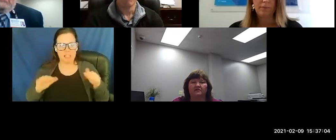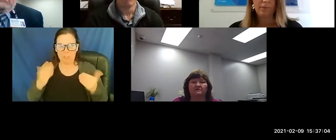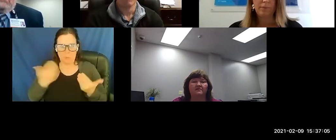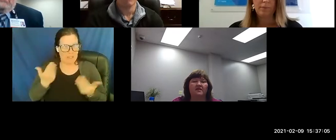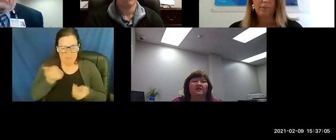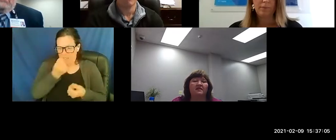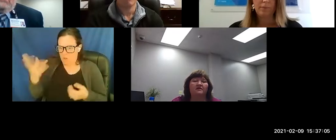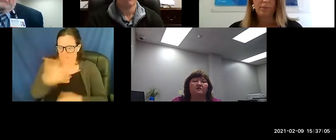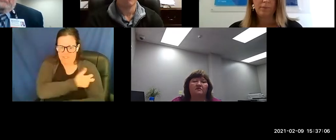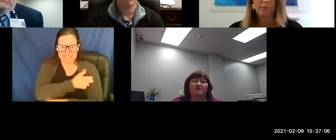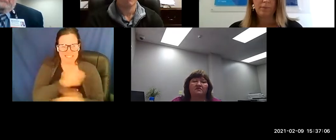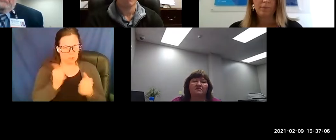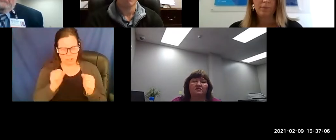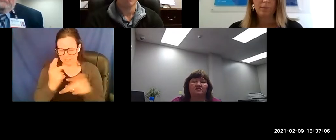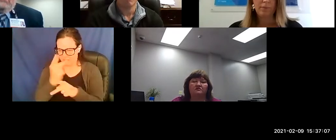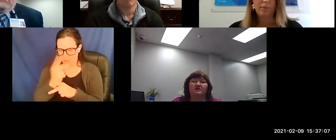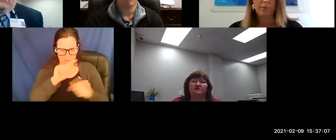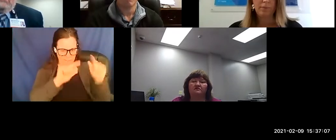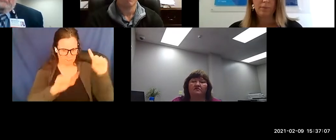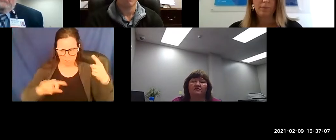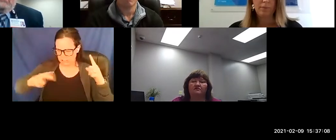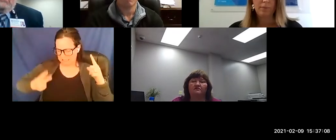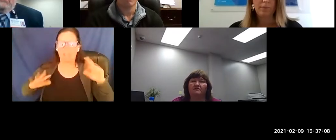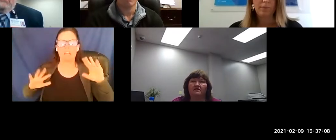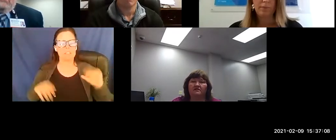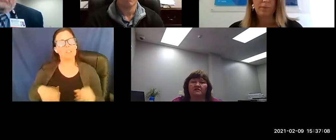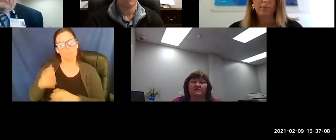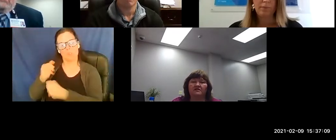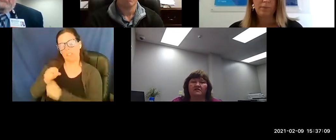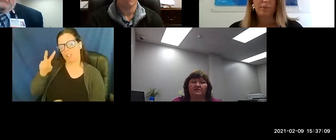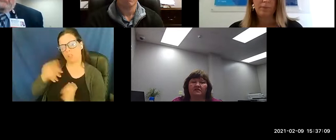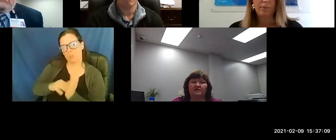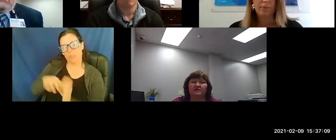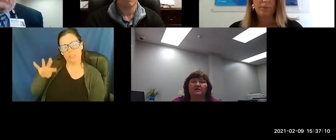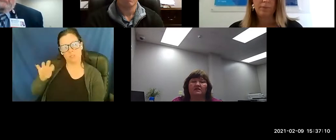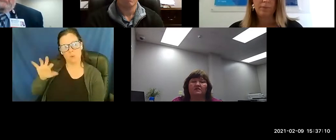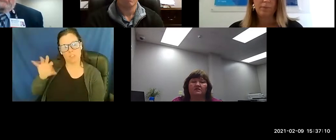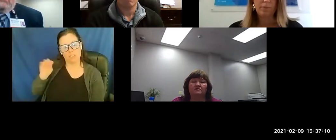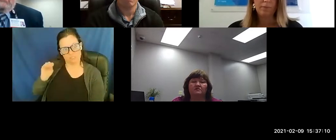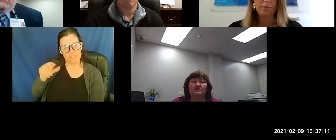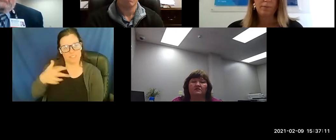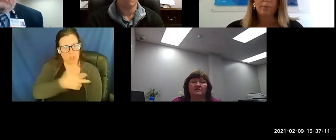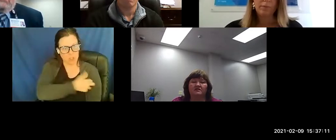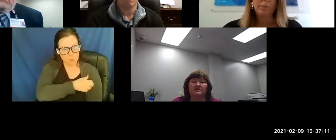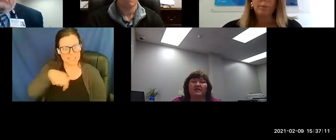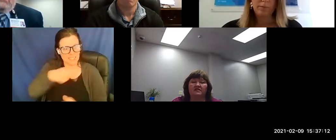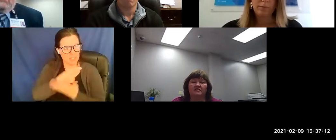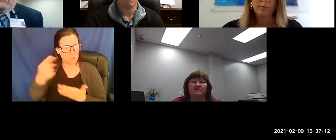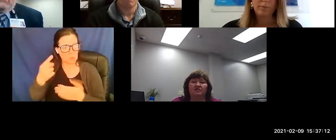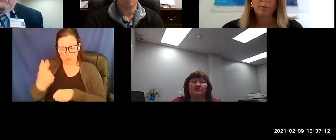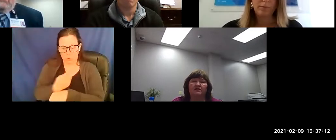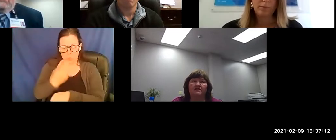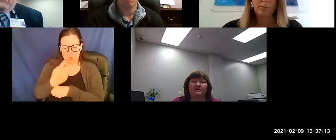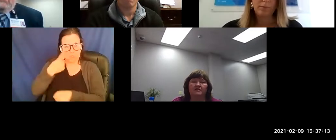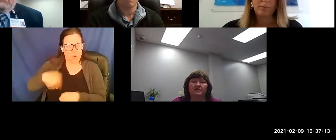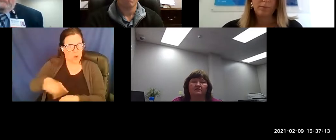county. We received 2,450 doses this week to use ourselves and to share